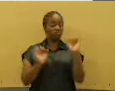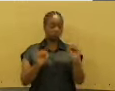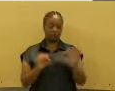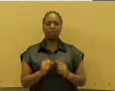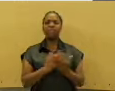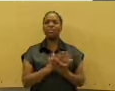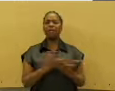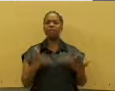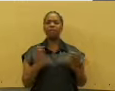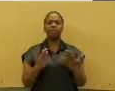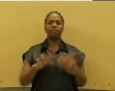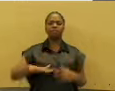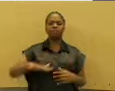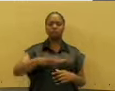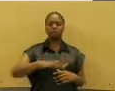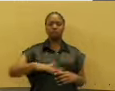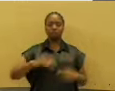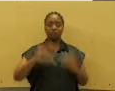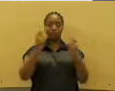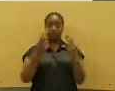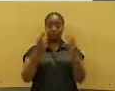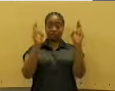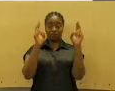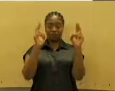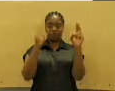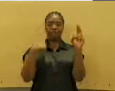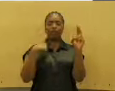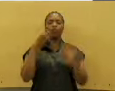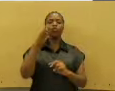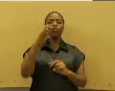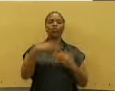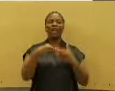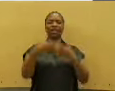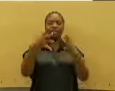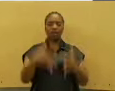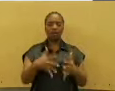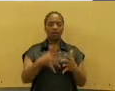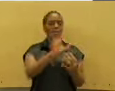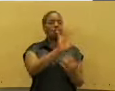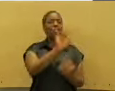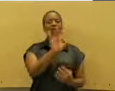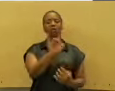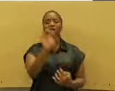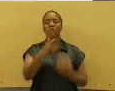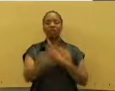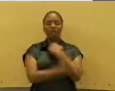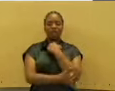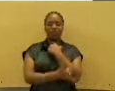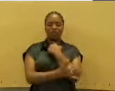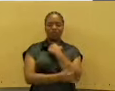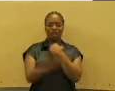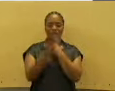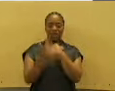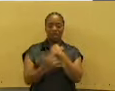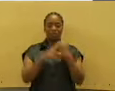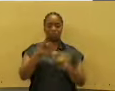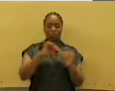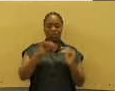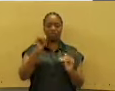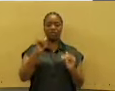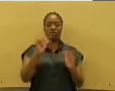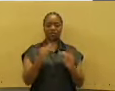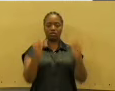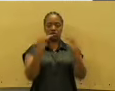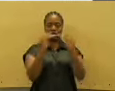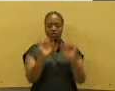institutions being nurturing grounds for future leaders in countries. And as a result, Social justice plays an immeasurable part of